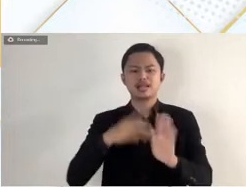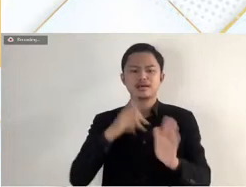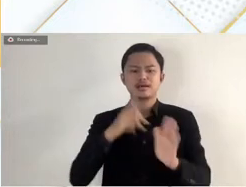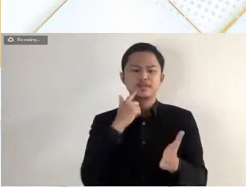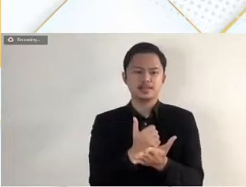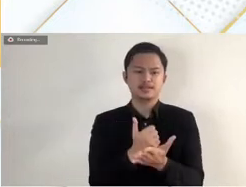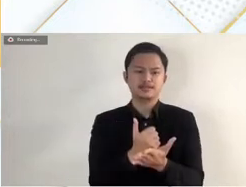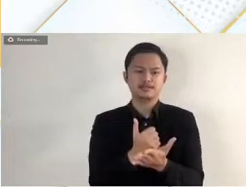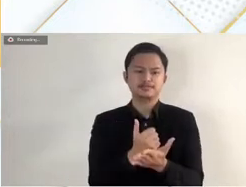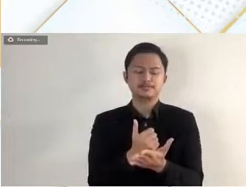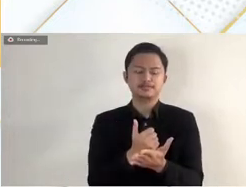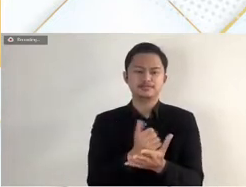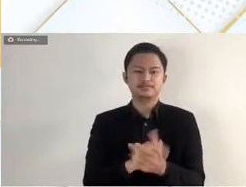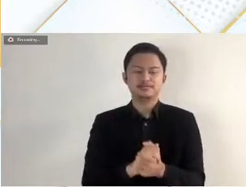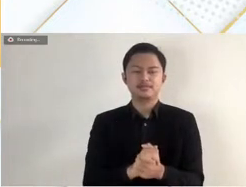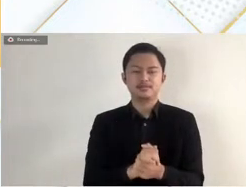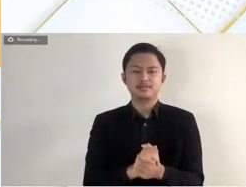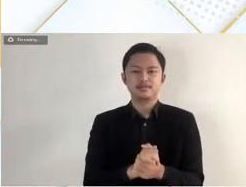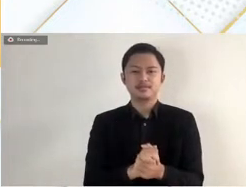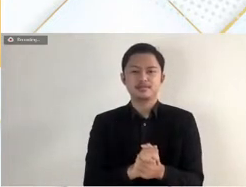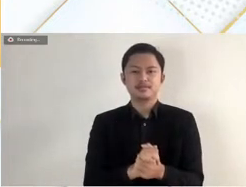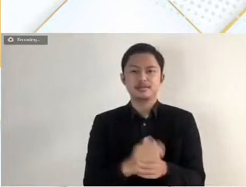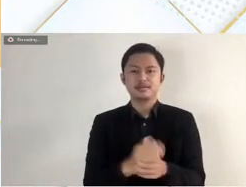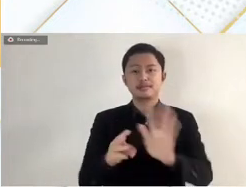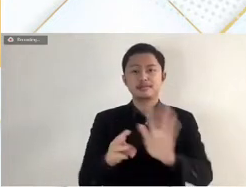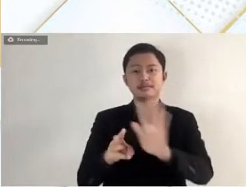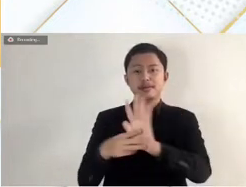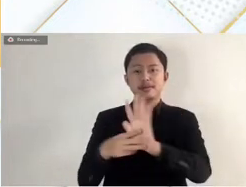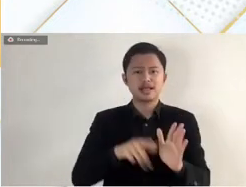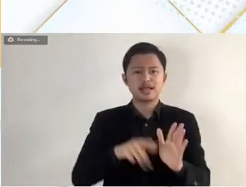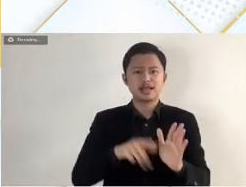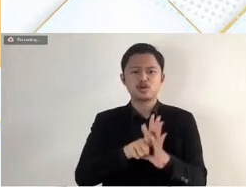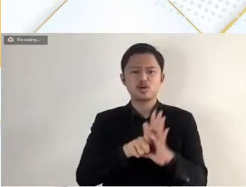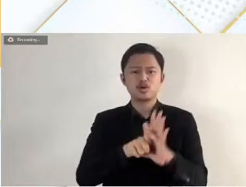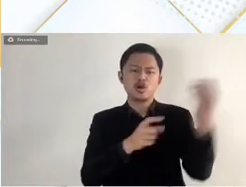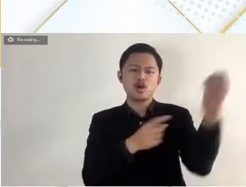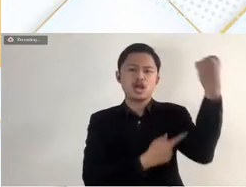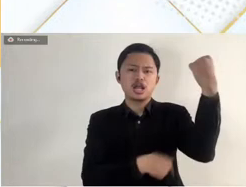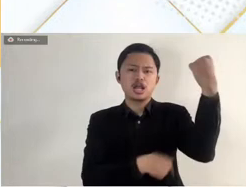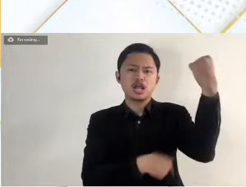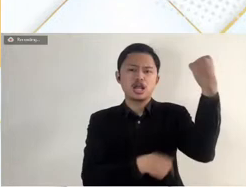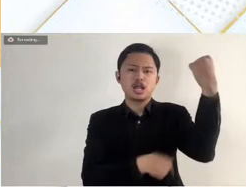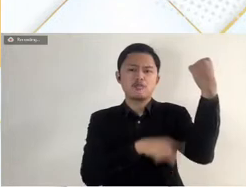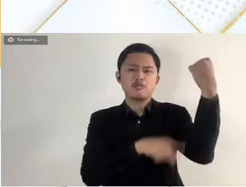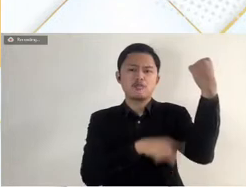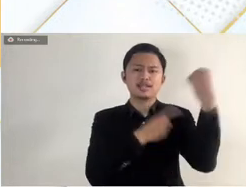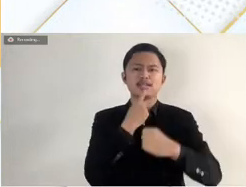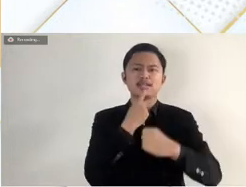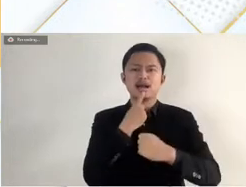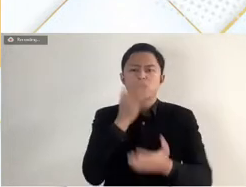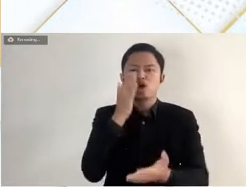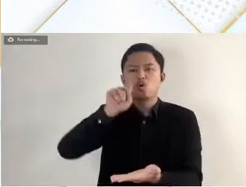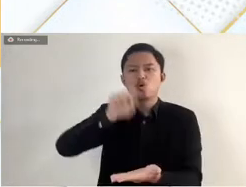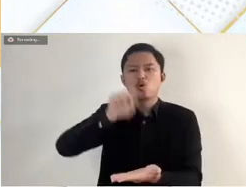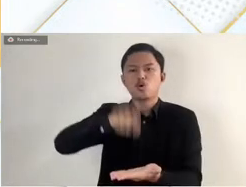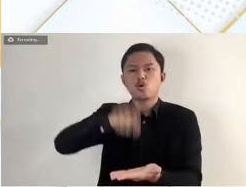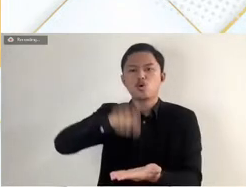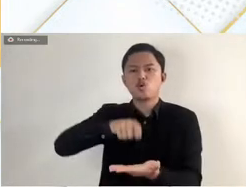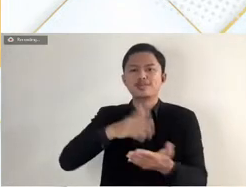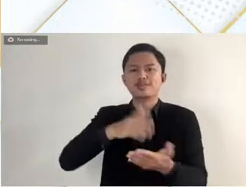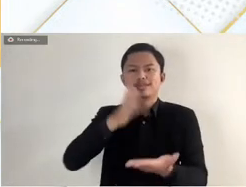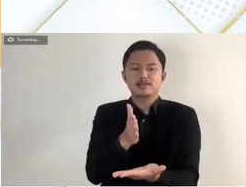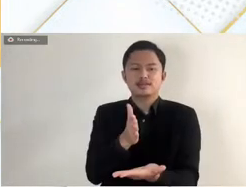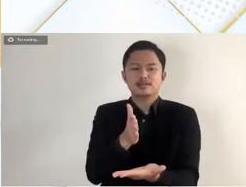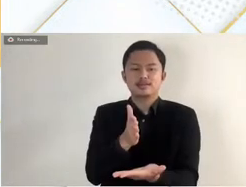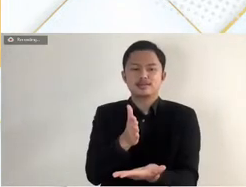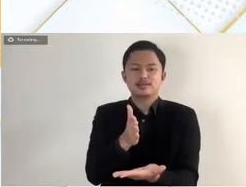strengthening legal instruments as well as the capacity of national law enforcement and international cooperation are key